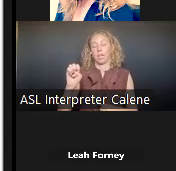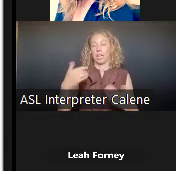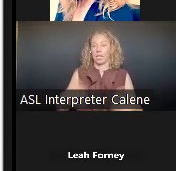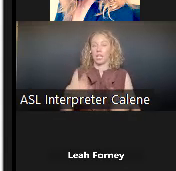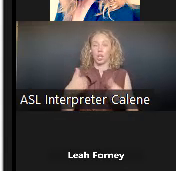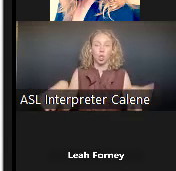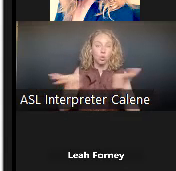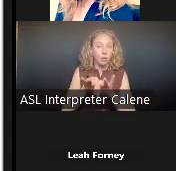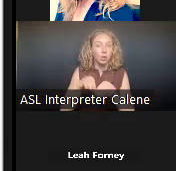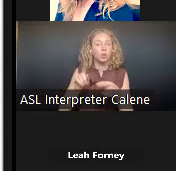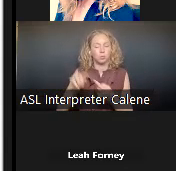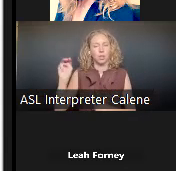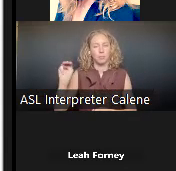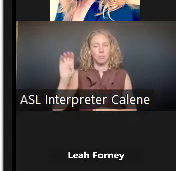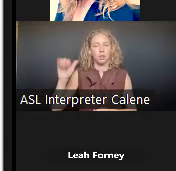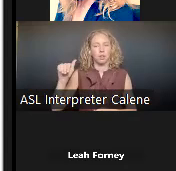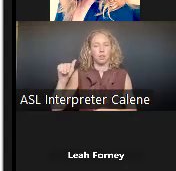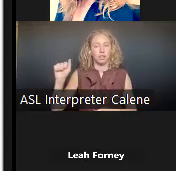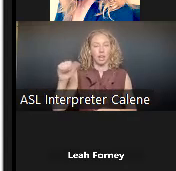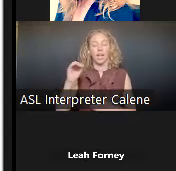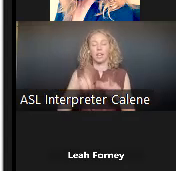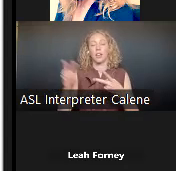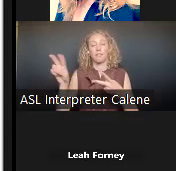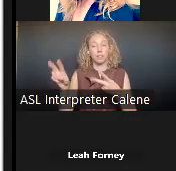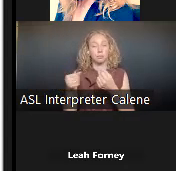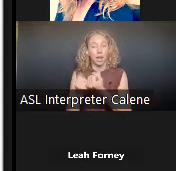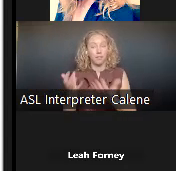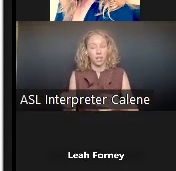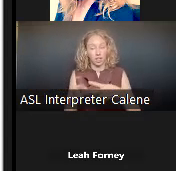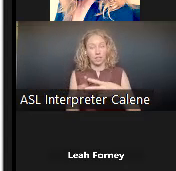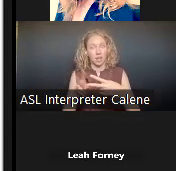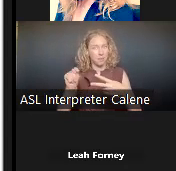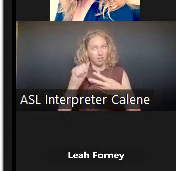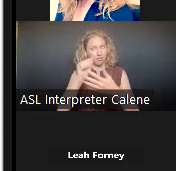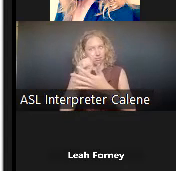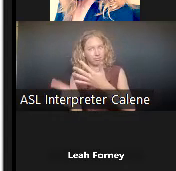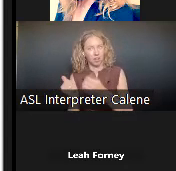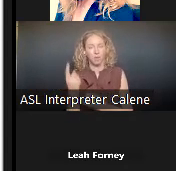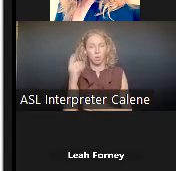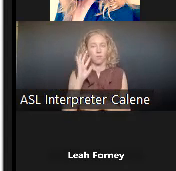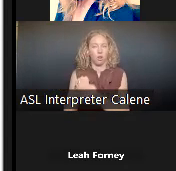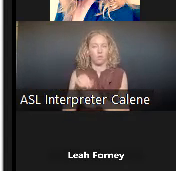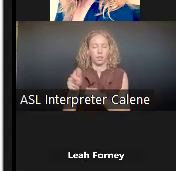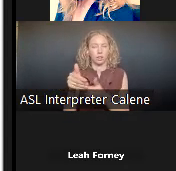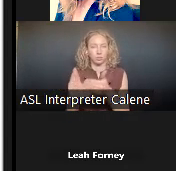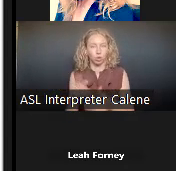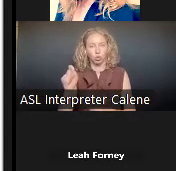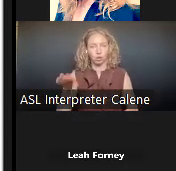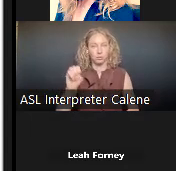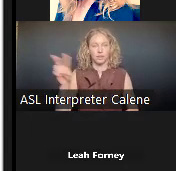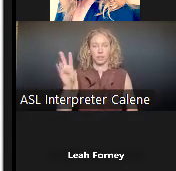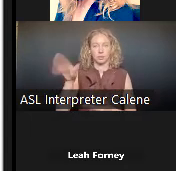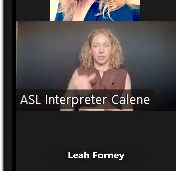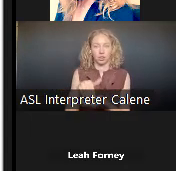only just MCASA and the victim advocate, but everyone that is involved in this process. And this goes for all